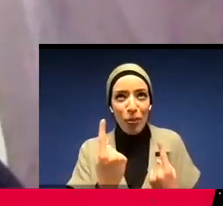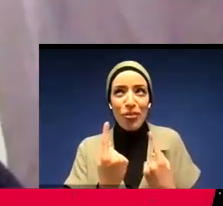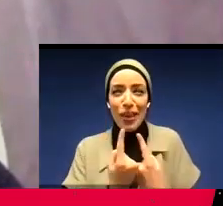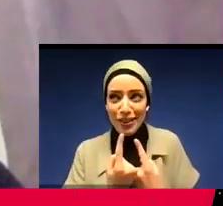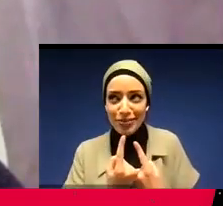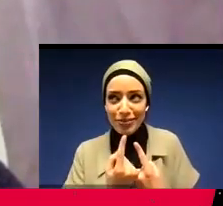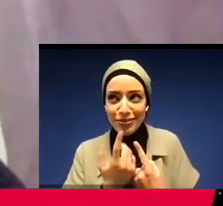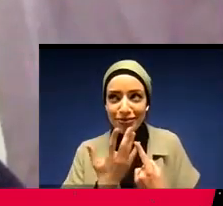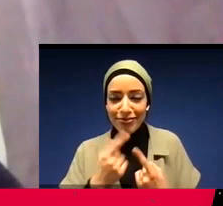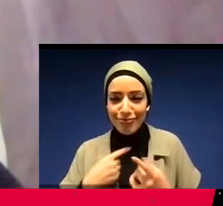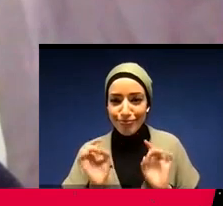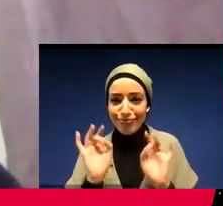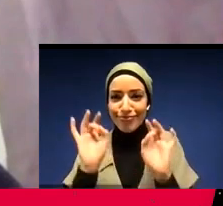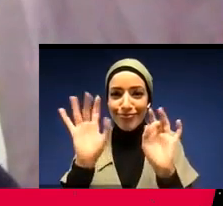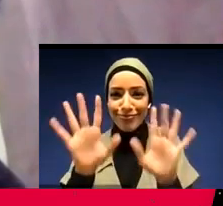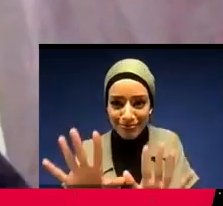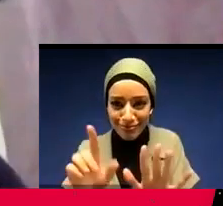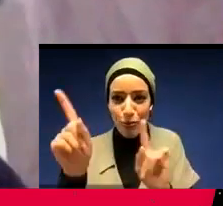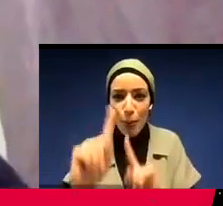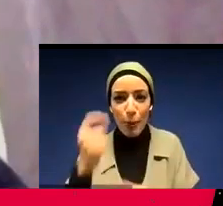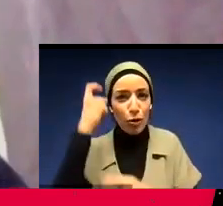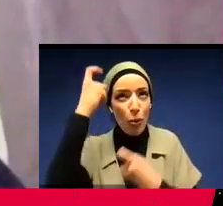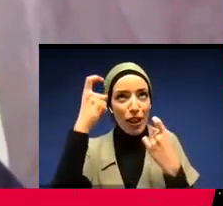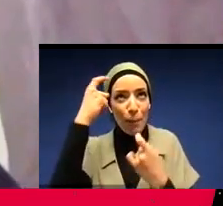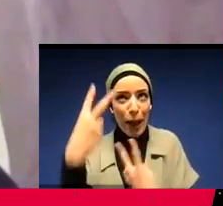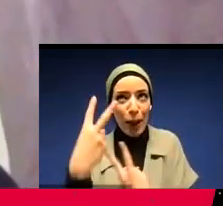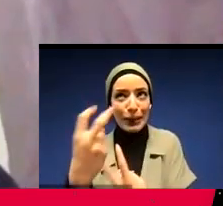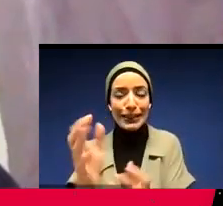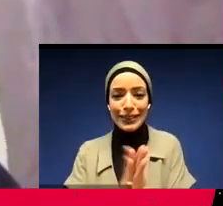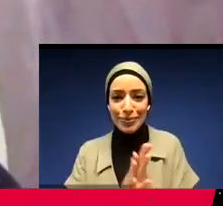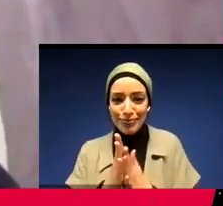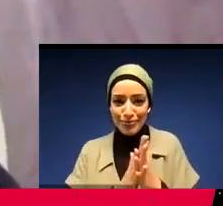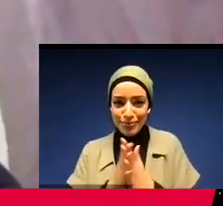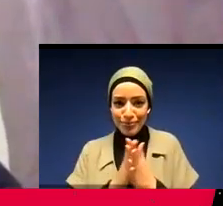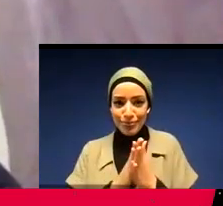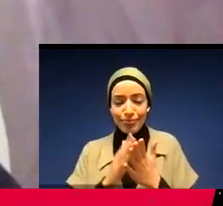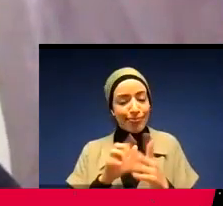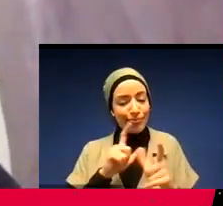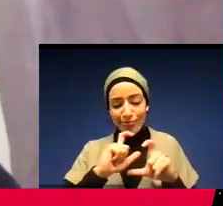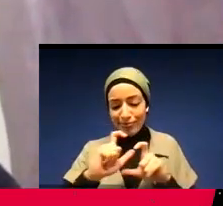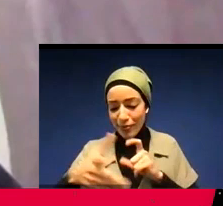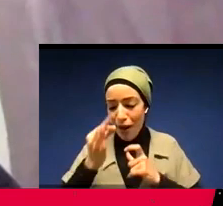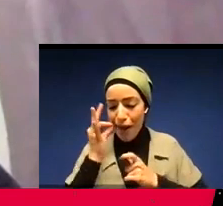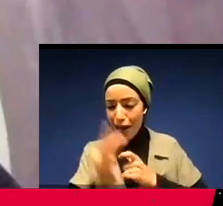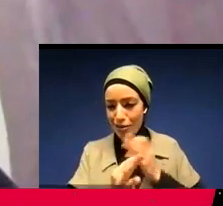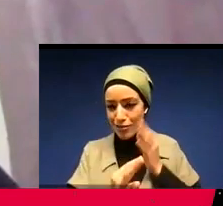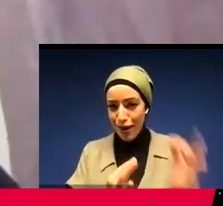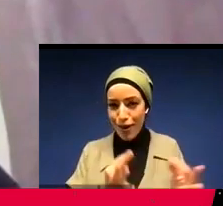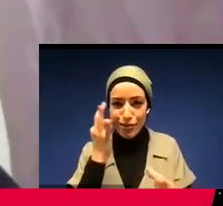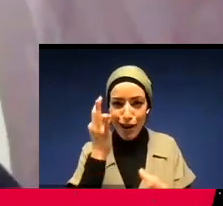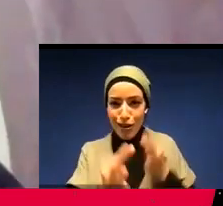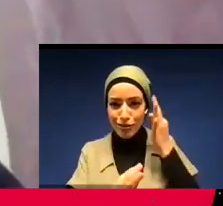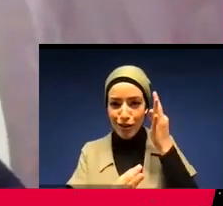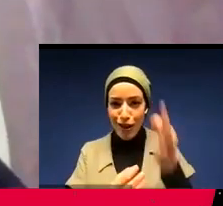probably the one thing that I would like people to think about from me, if you just think back to anything I said. Constantly